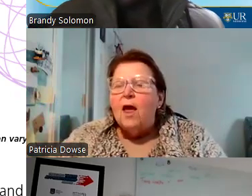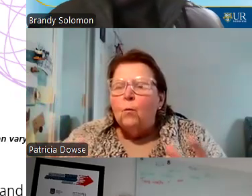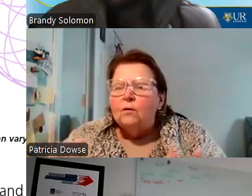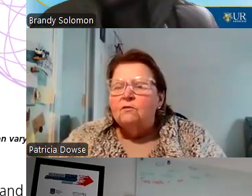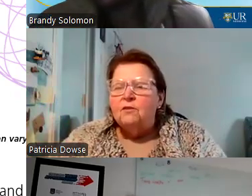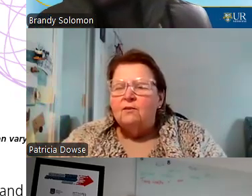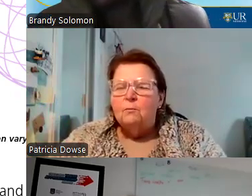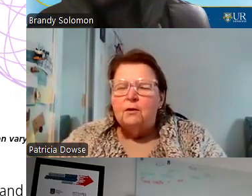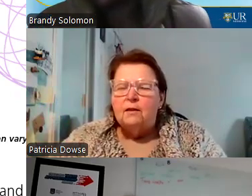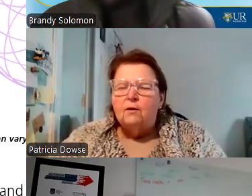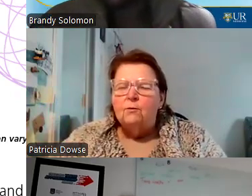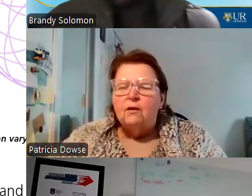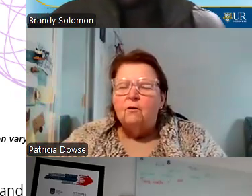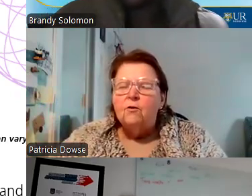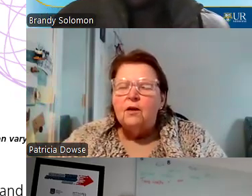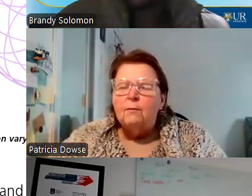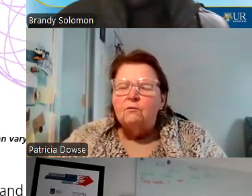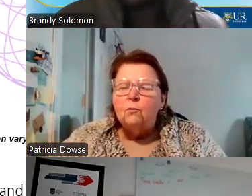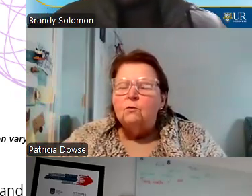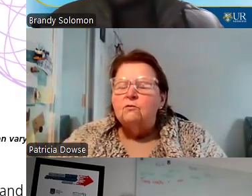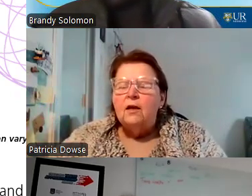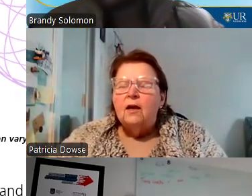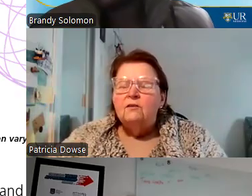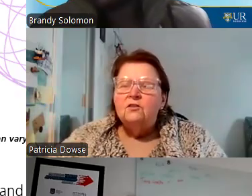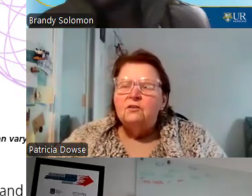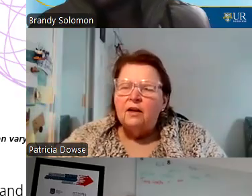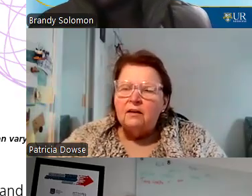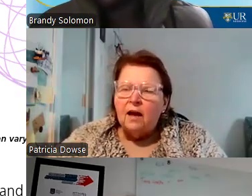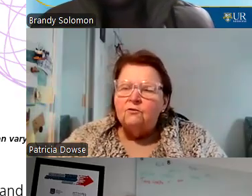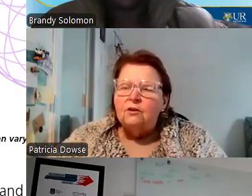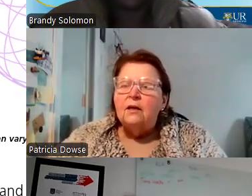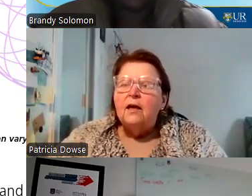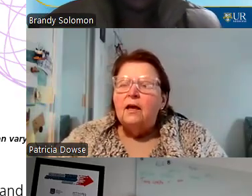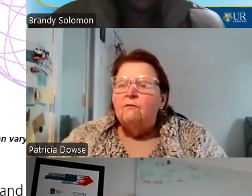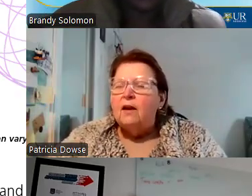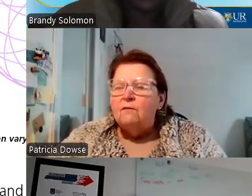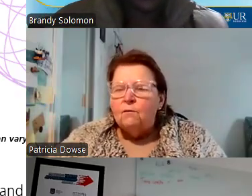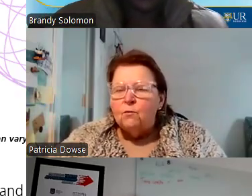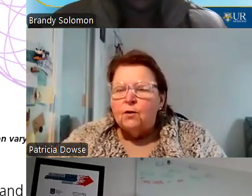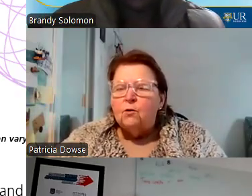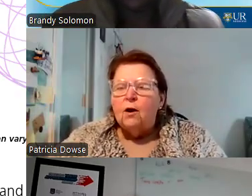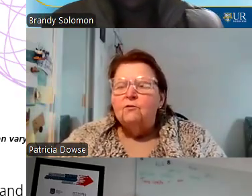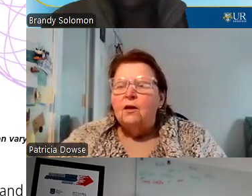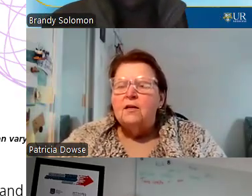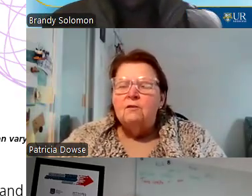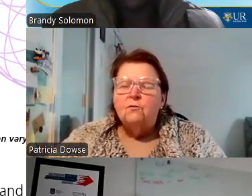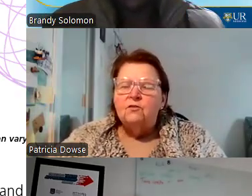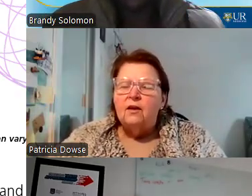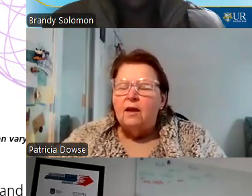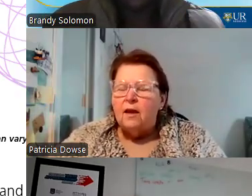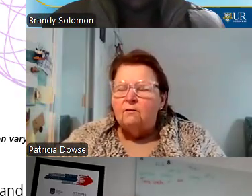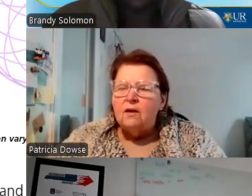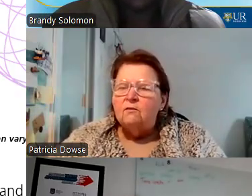more, what's the flexibility that goes there. Ergonomic tools, assistive technology. If any of you ever run across a need